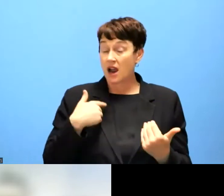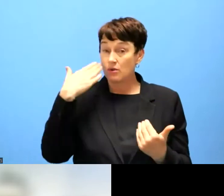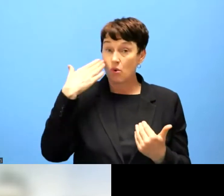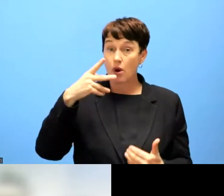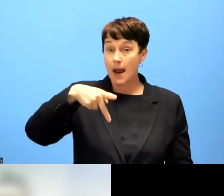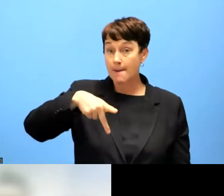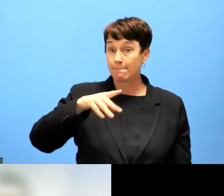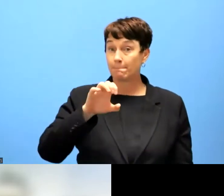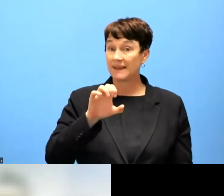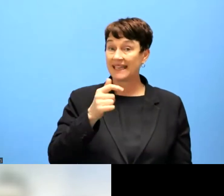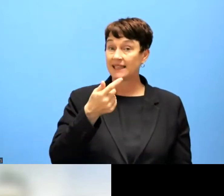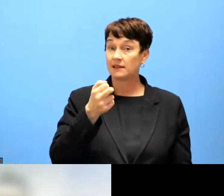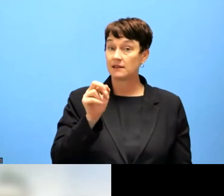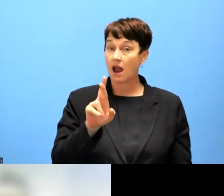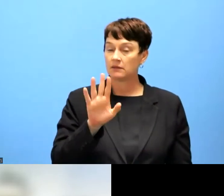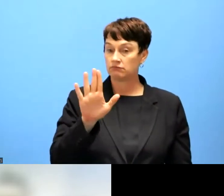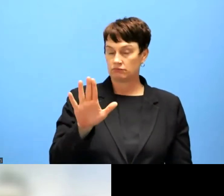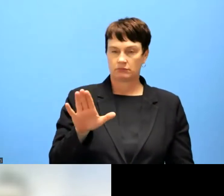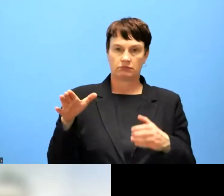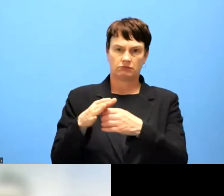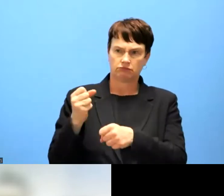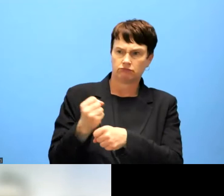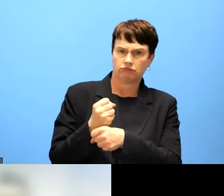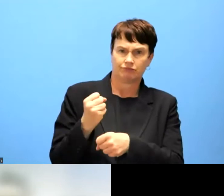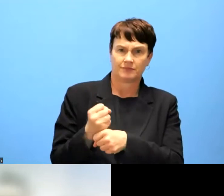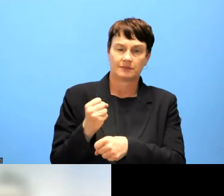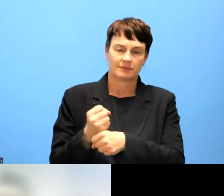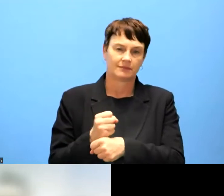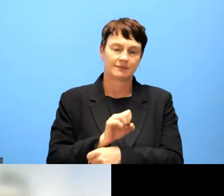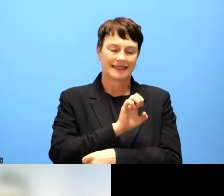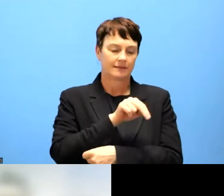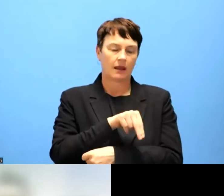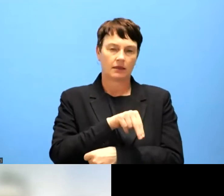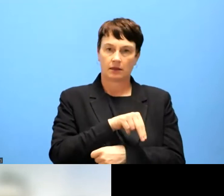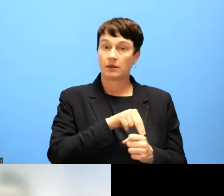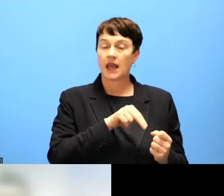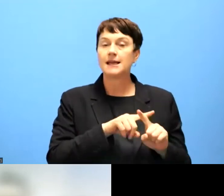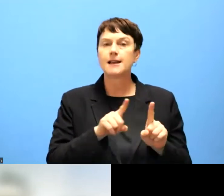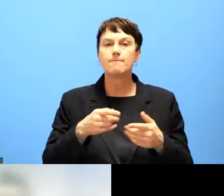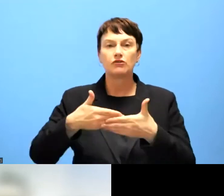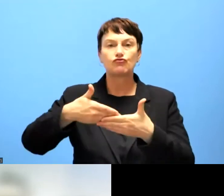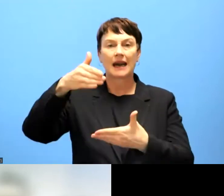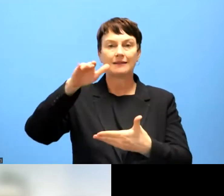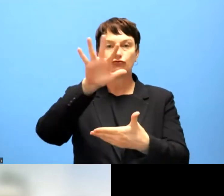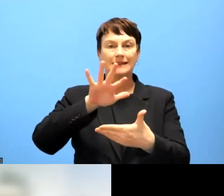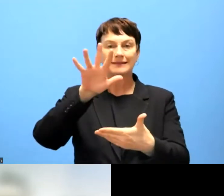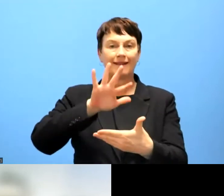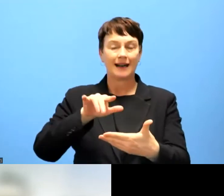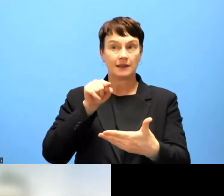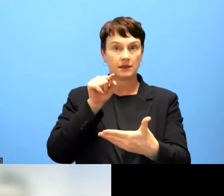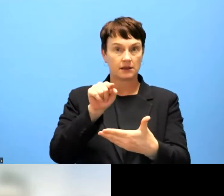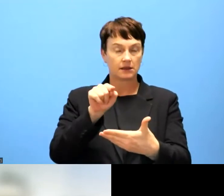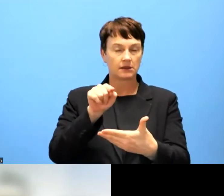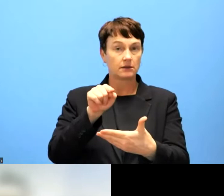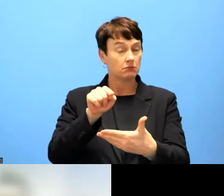making some of the tables of the EN accessible to screen reader users. That is not yet part of the official document, but if you